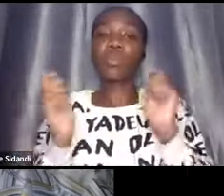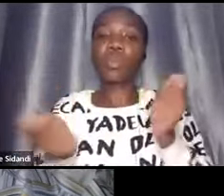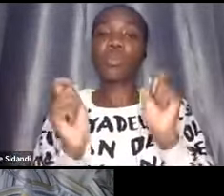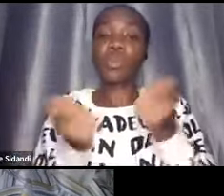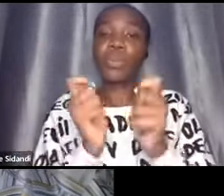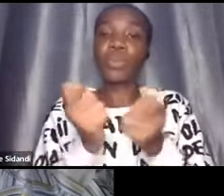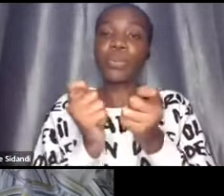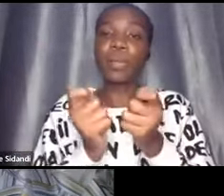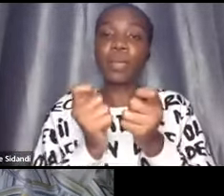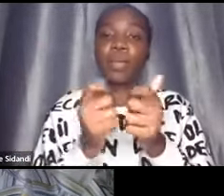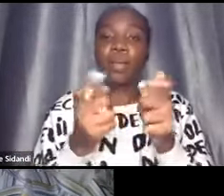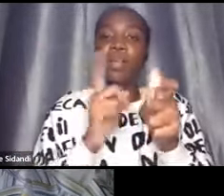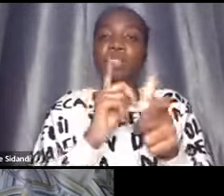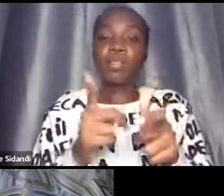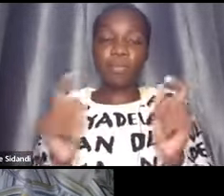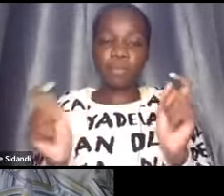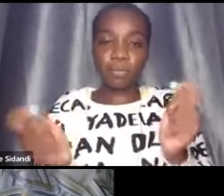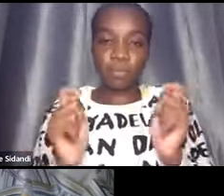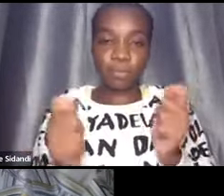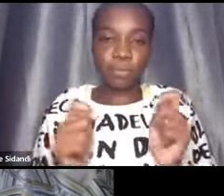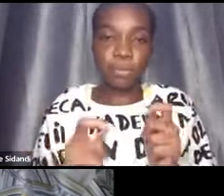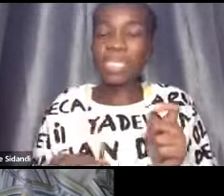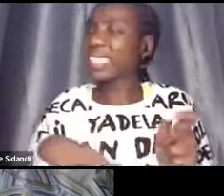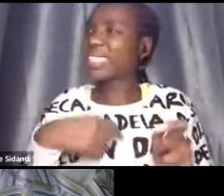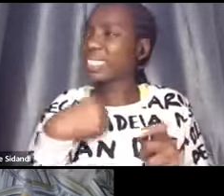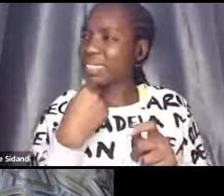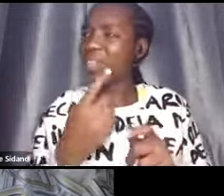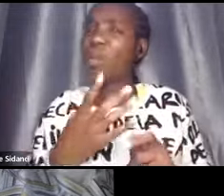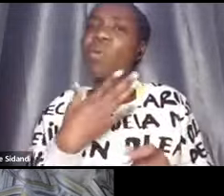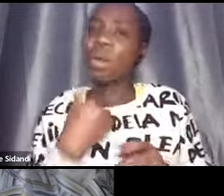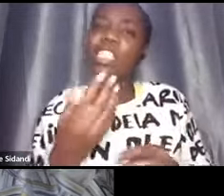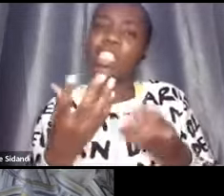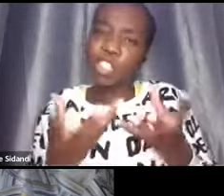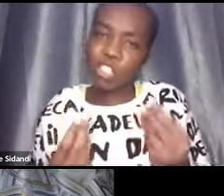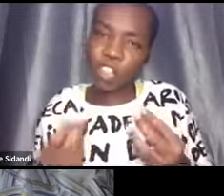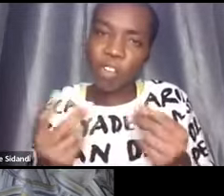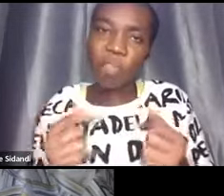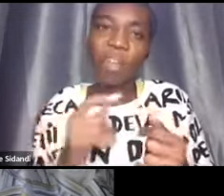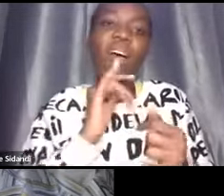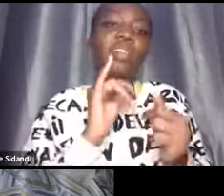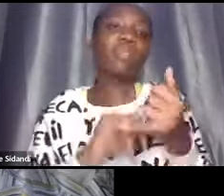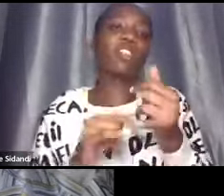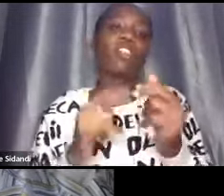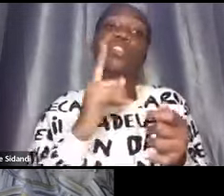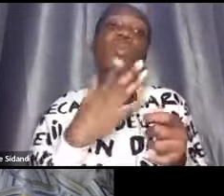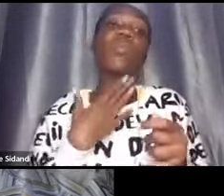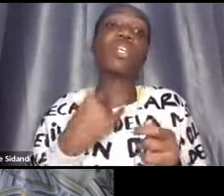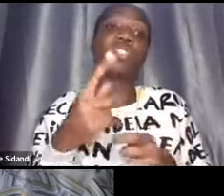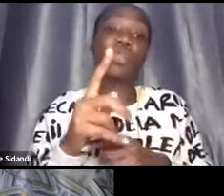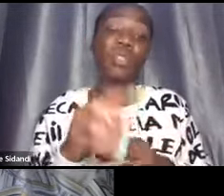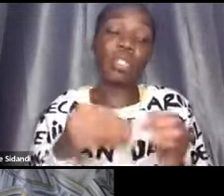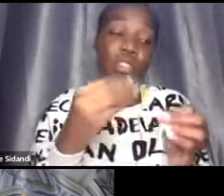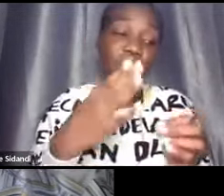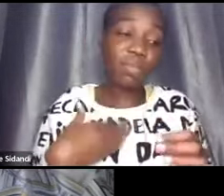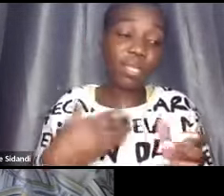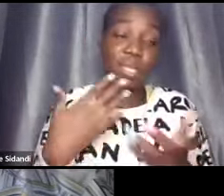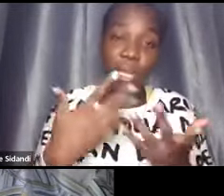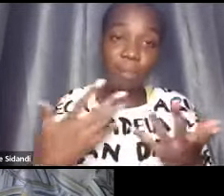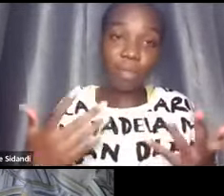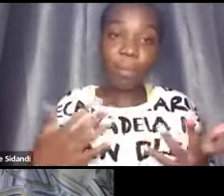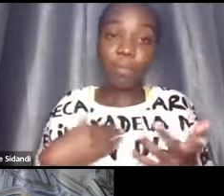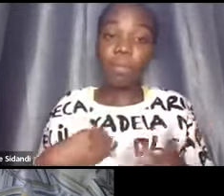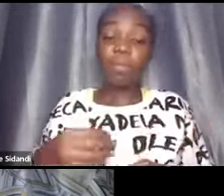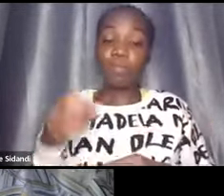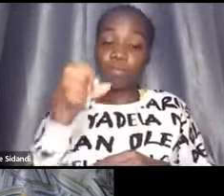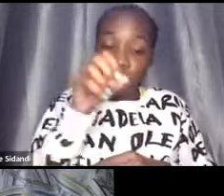the witch doctor, I would like to soften my husband. So I want you to give me something, some jam, which I can drop in his meal